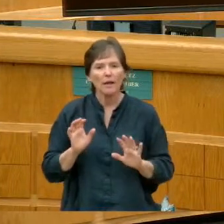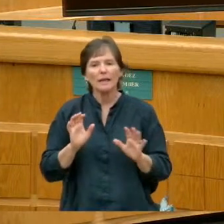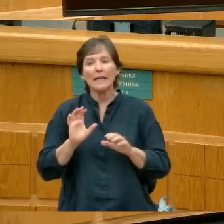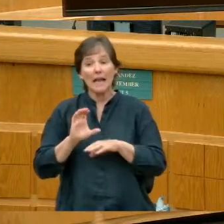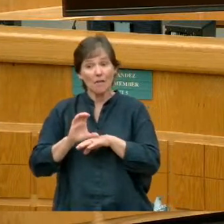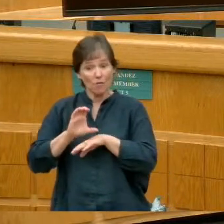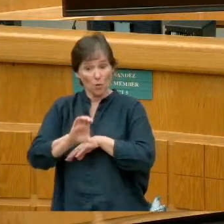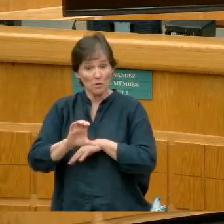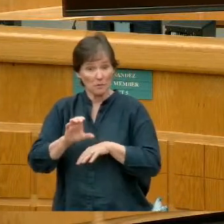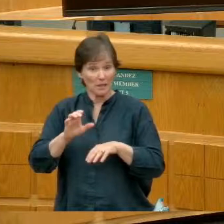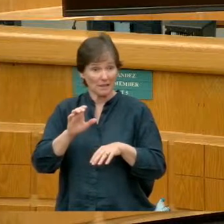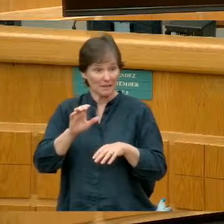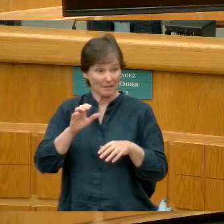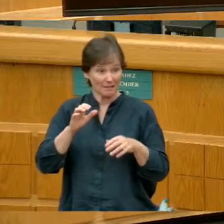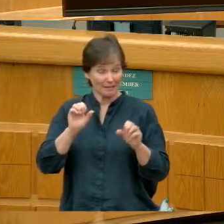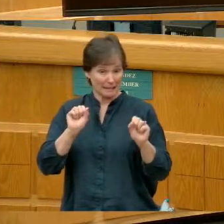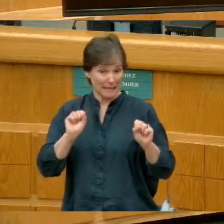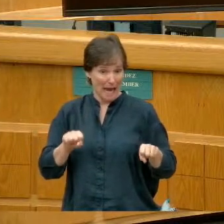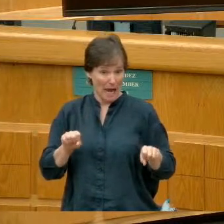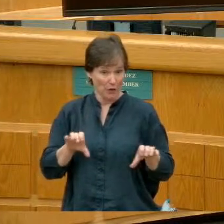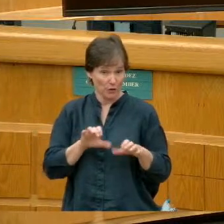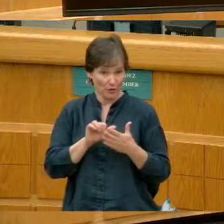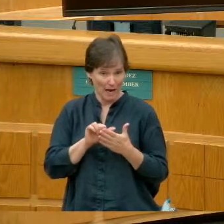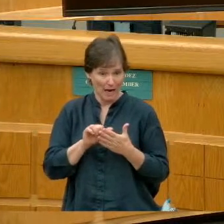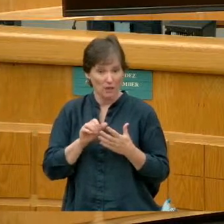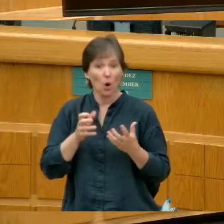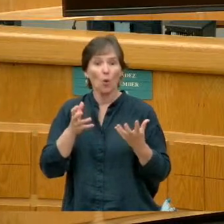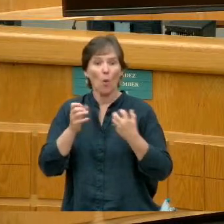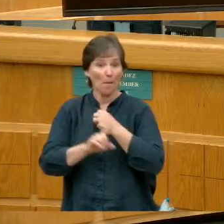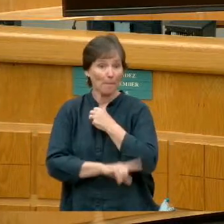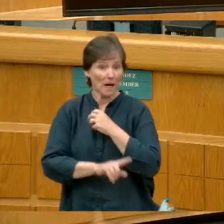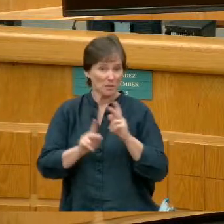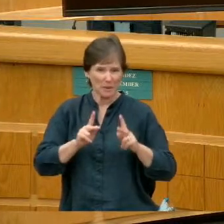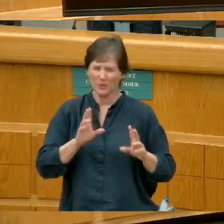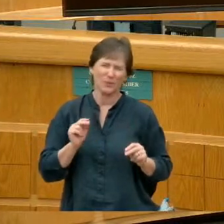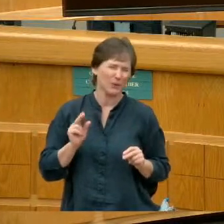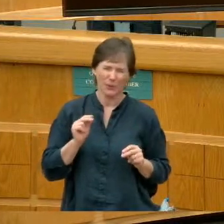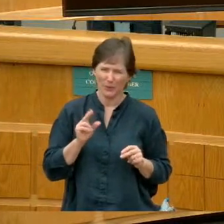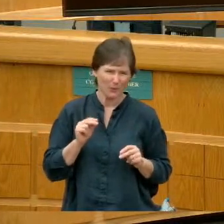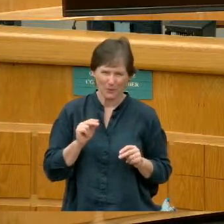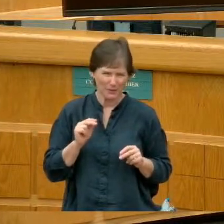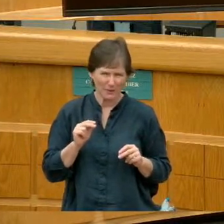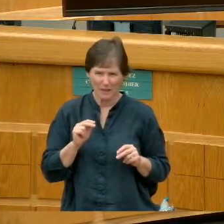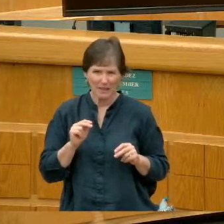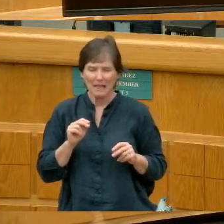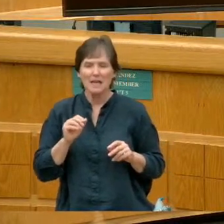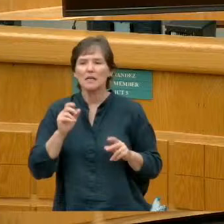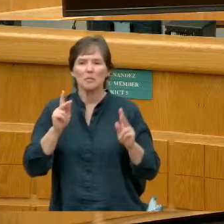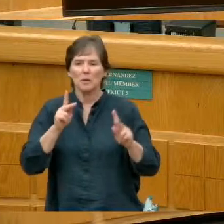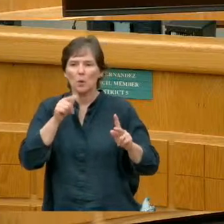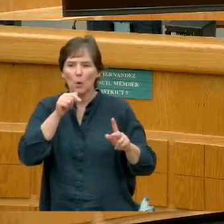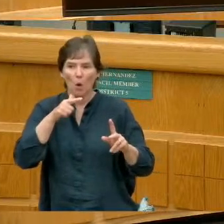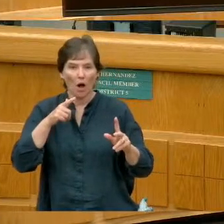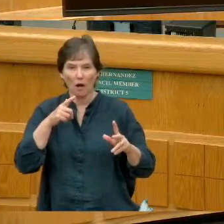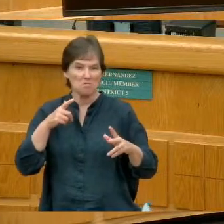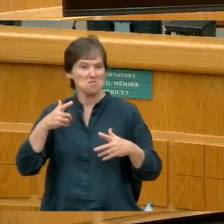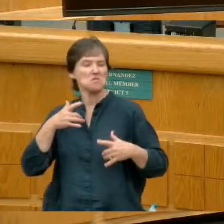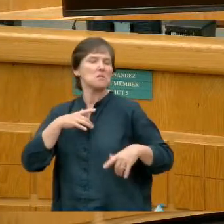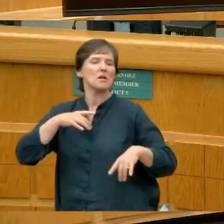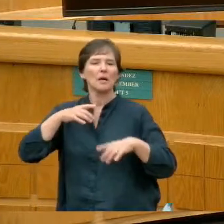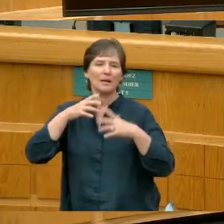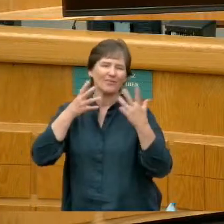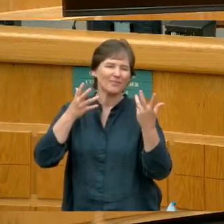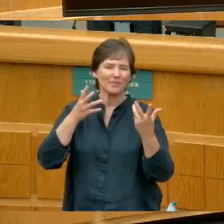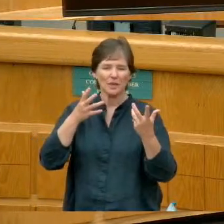as a tool? Yes. Is it meant to be punitive? No. You'd have to be just kind of belligerently reckless about it. But I